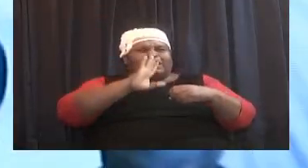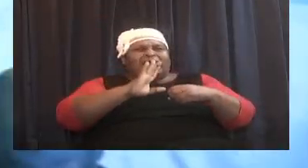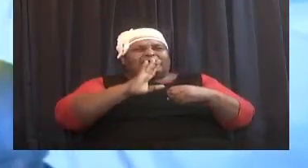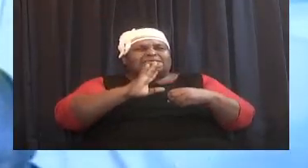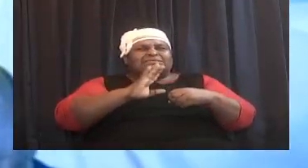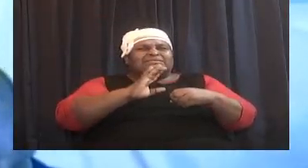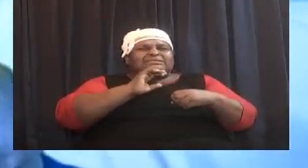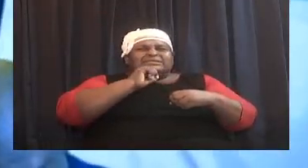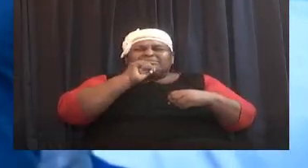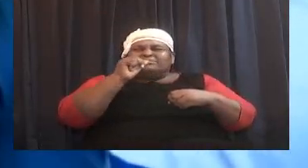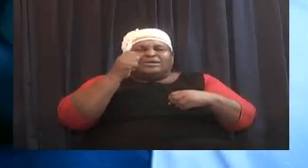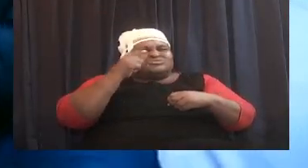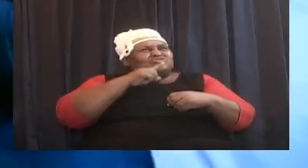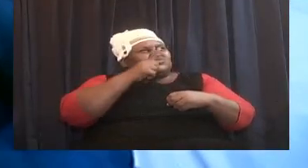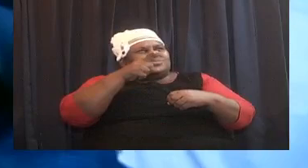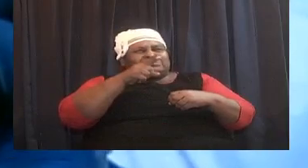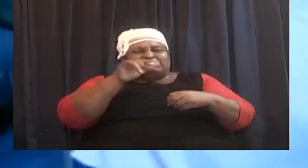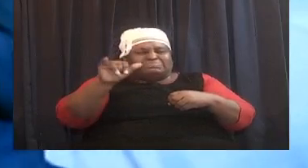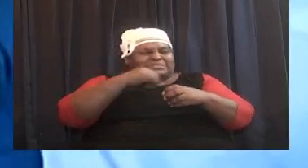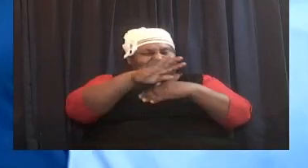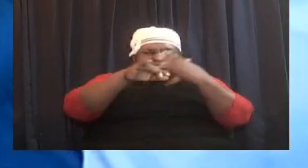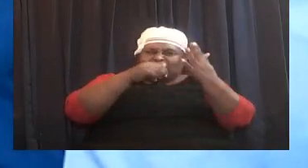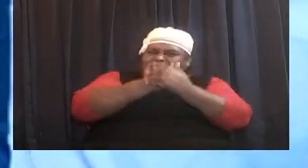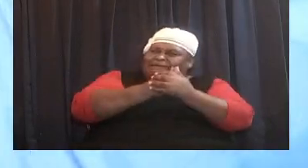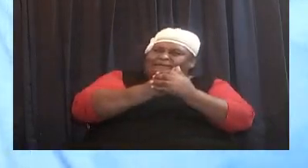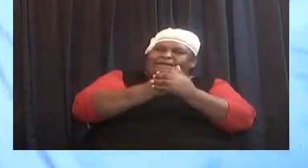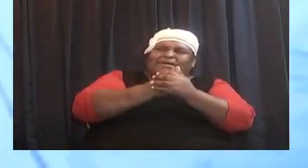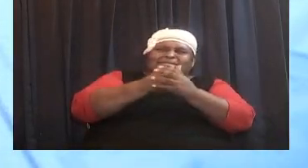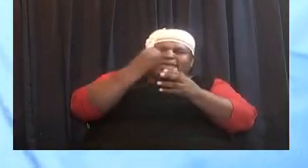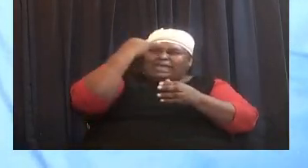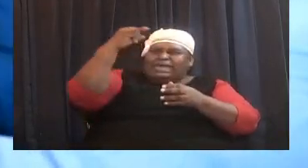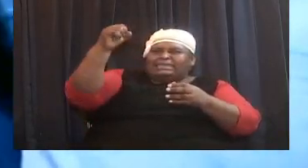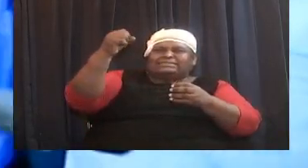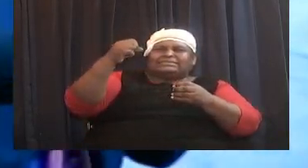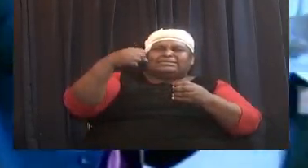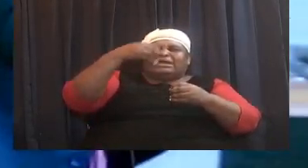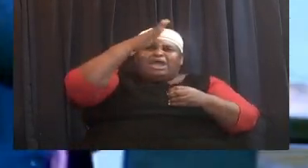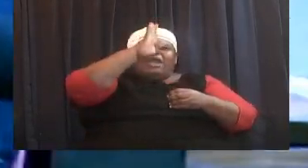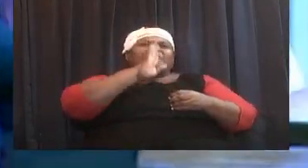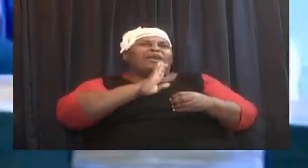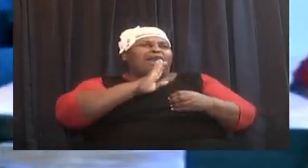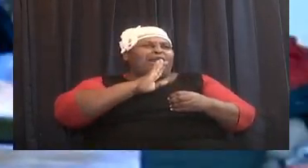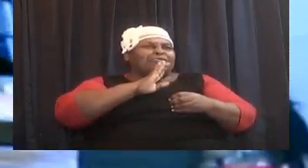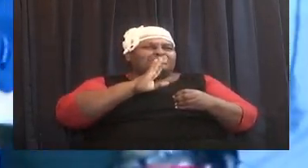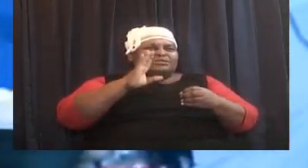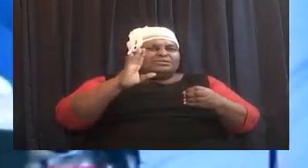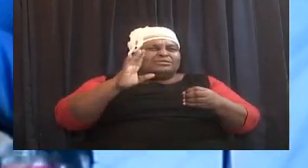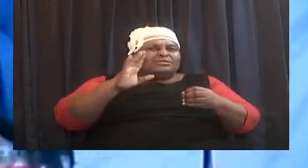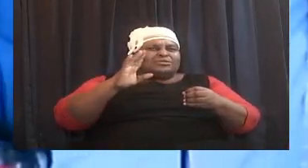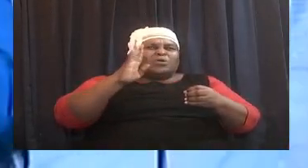all the concept of God, Pastor, could hold in this little Bible